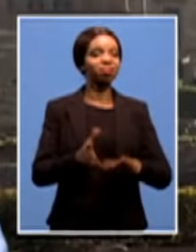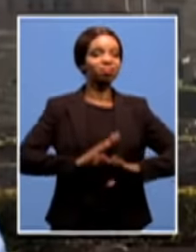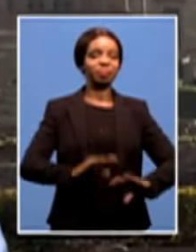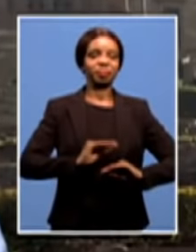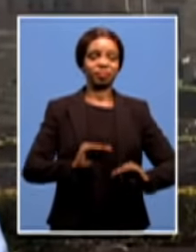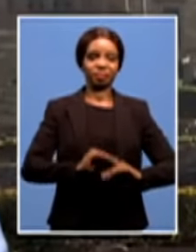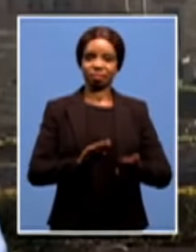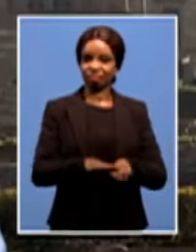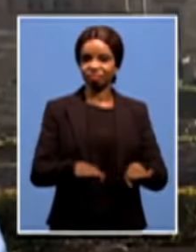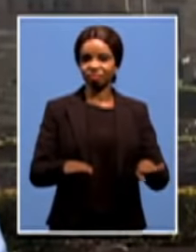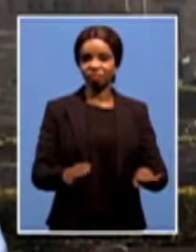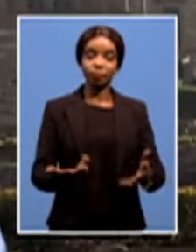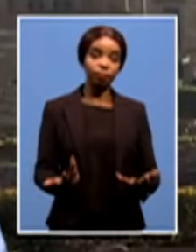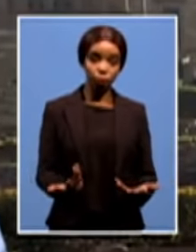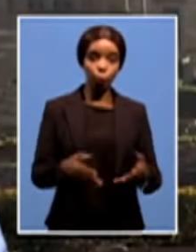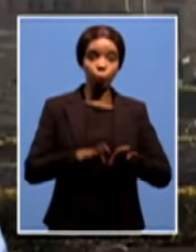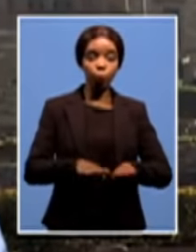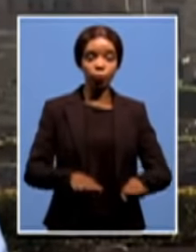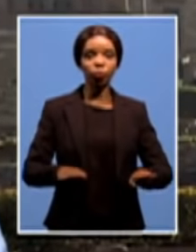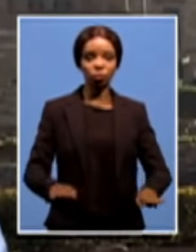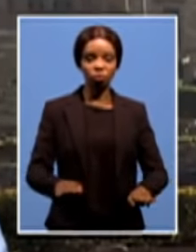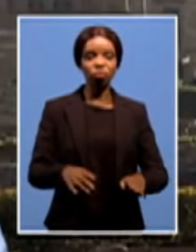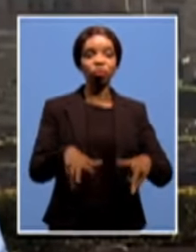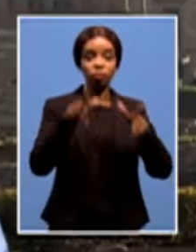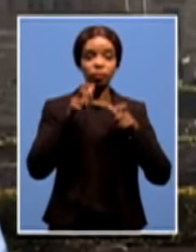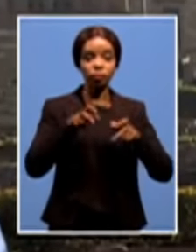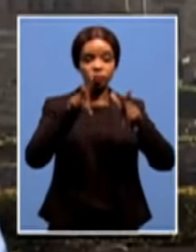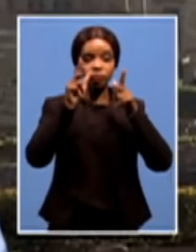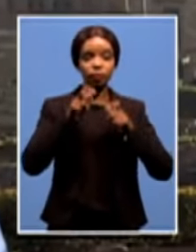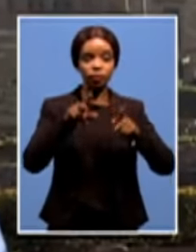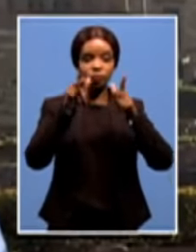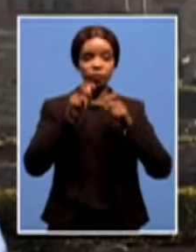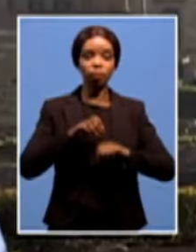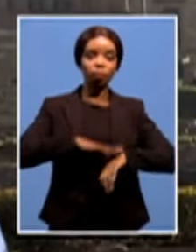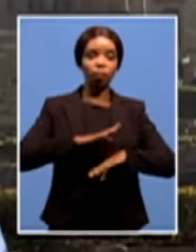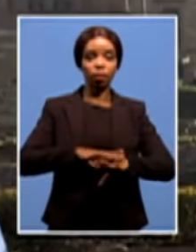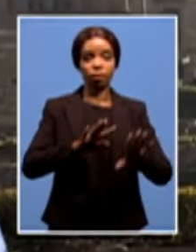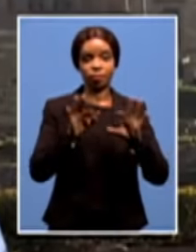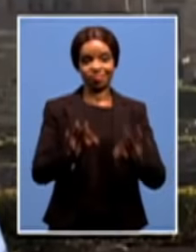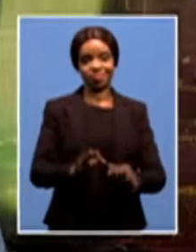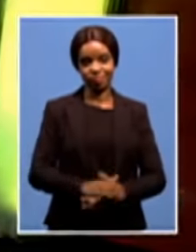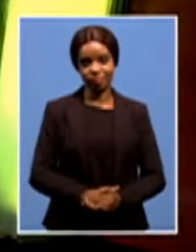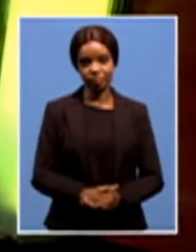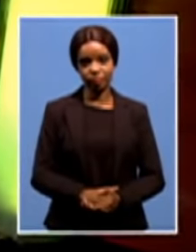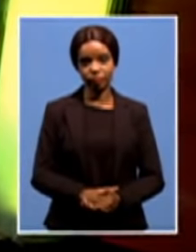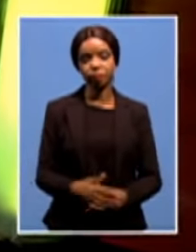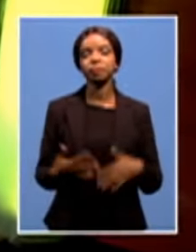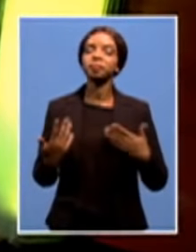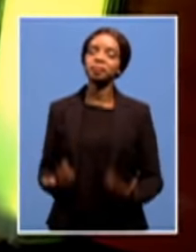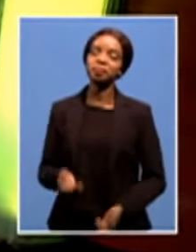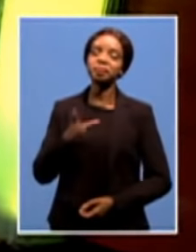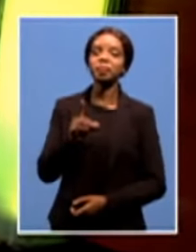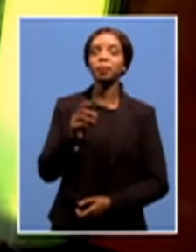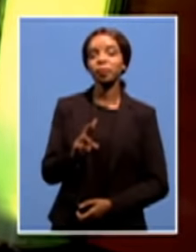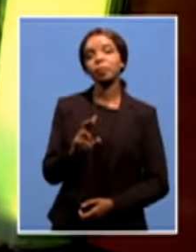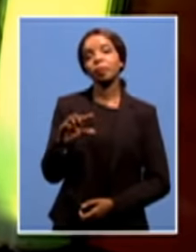so that children get, you know, the best exposure for as much of the time as possible. Dr. Cavender, we'll have to leave